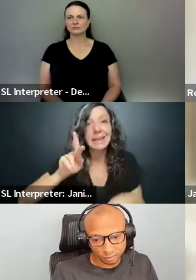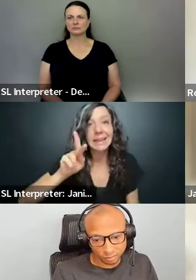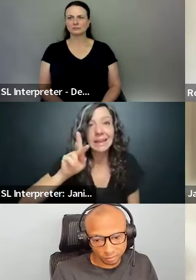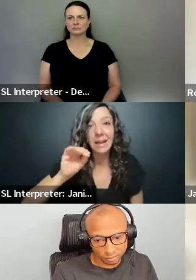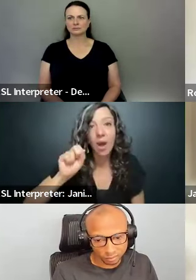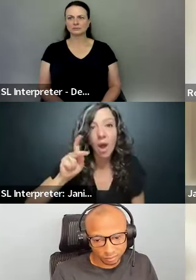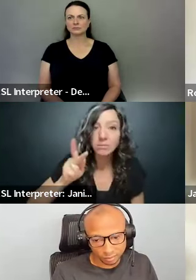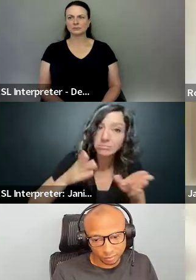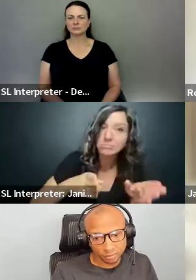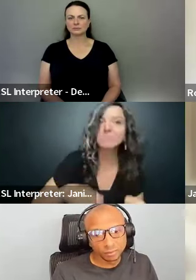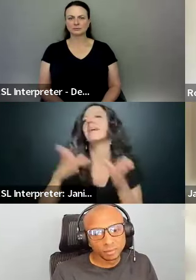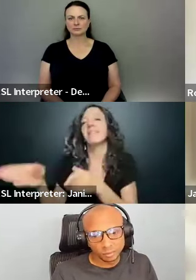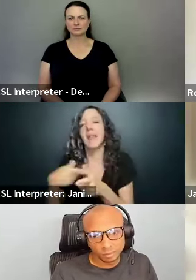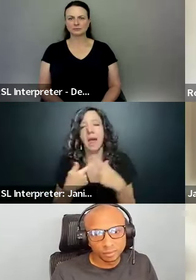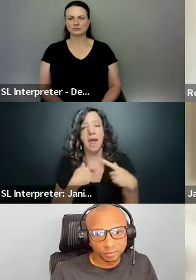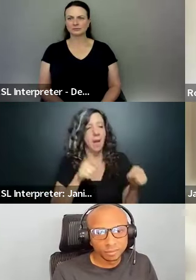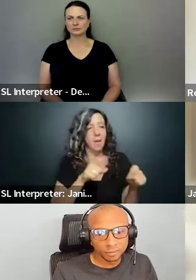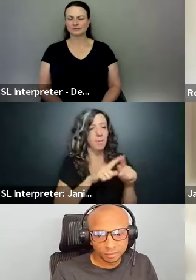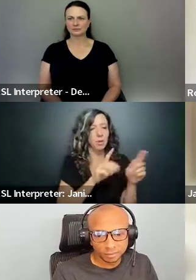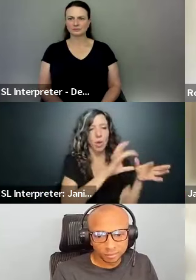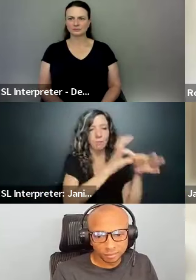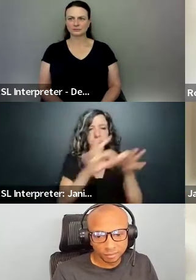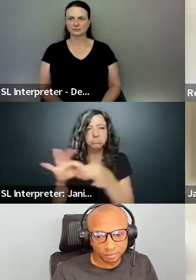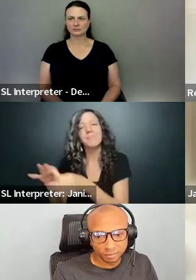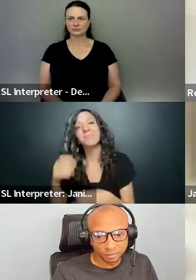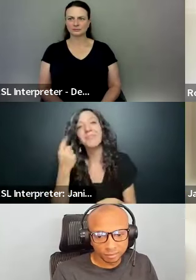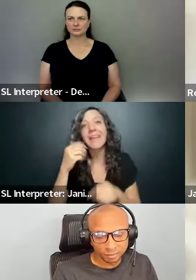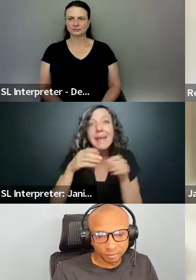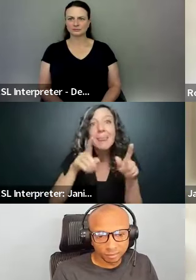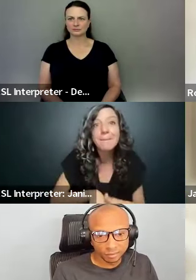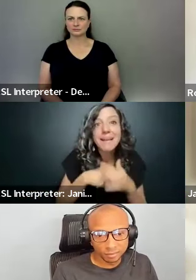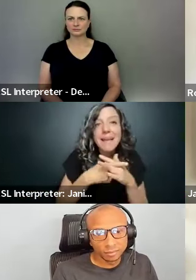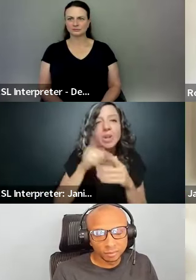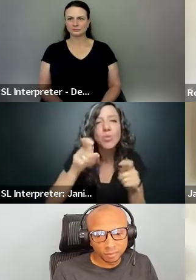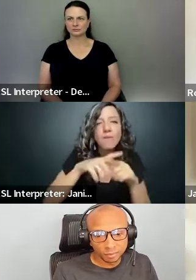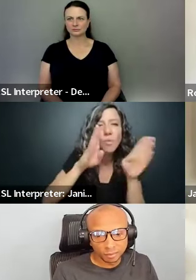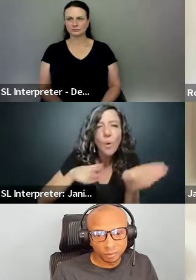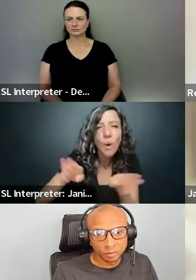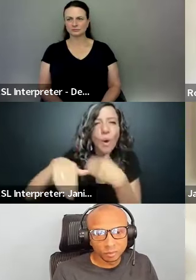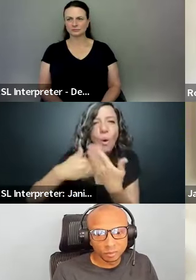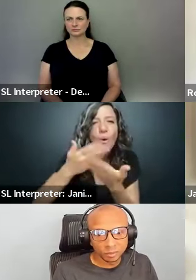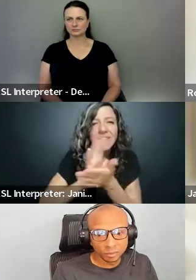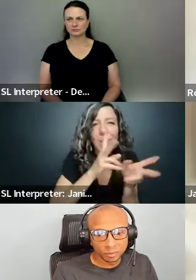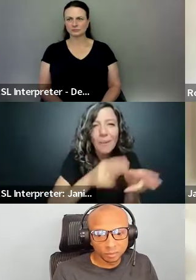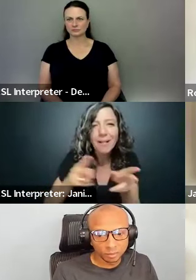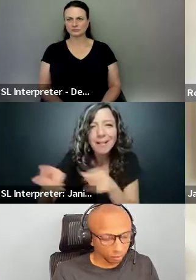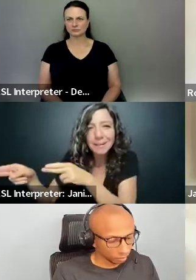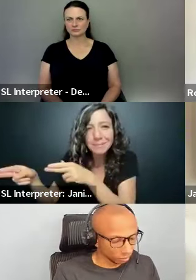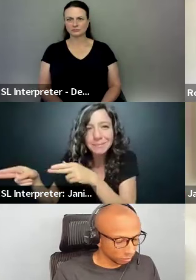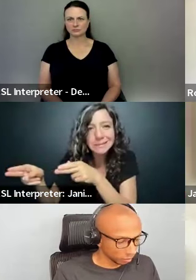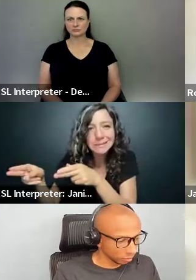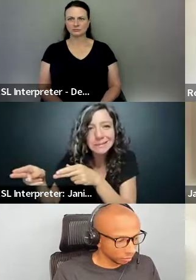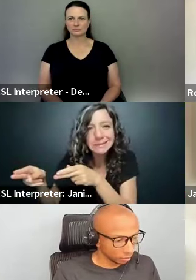like, oh, that's one of the, and then it's like, at the beginning, it's like, you need to organize all the content. And one was like